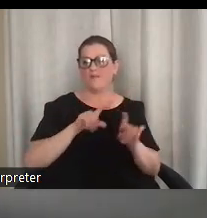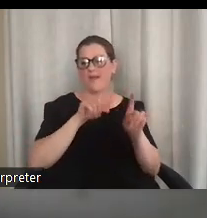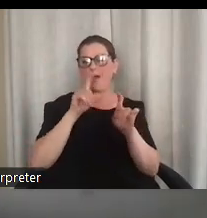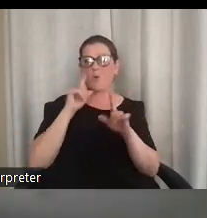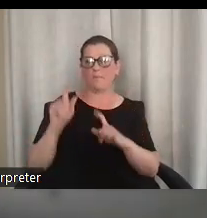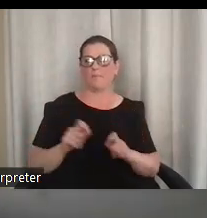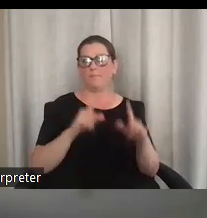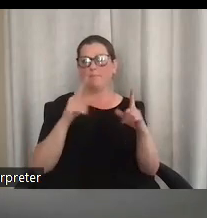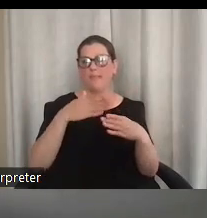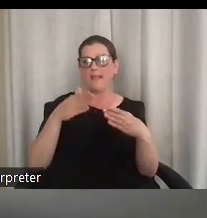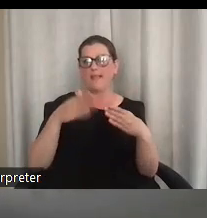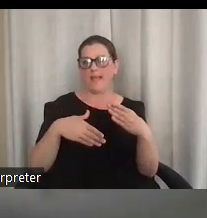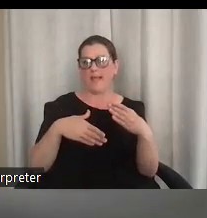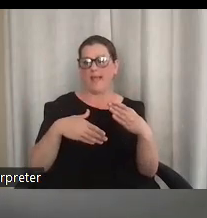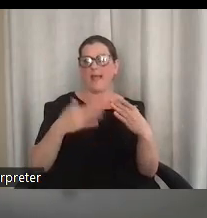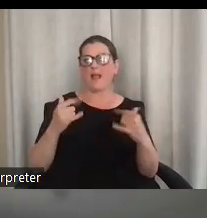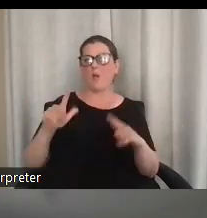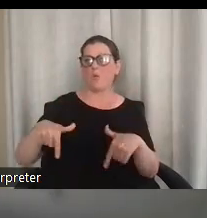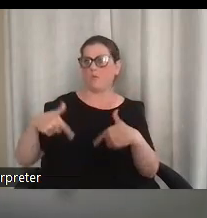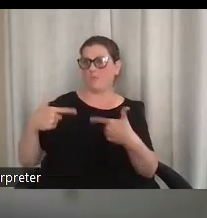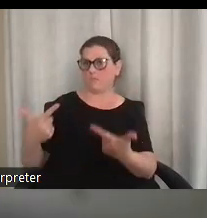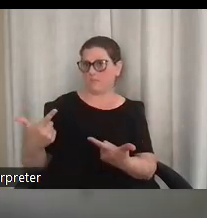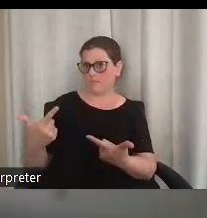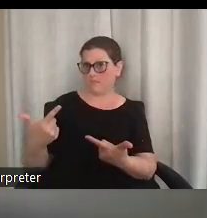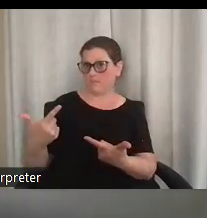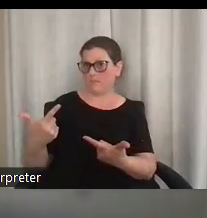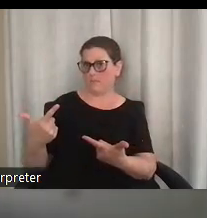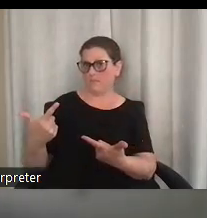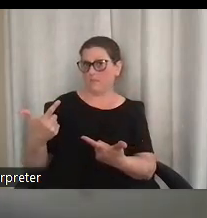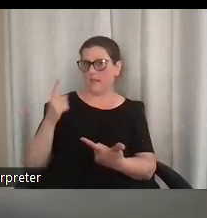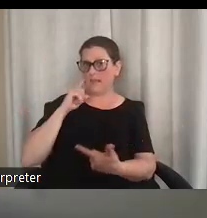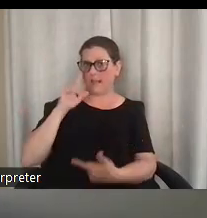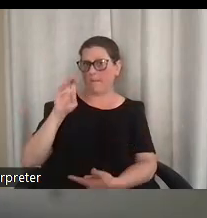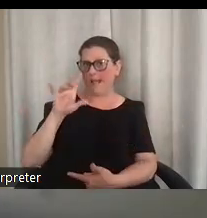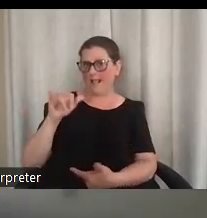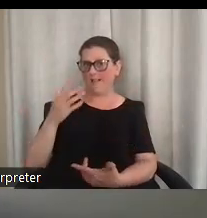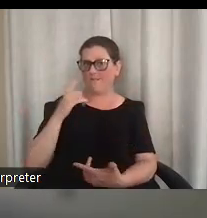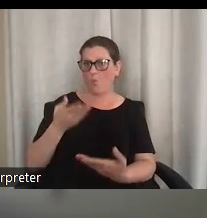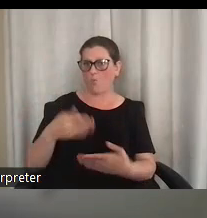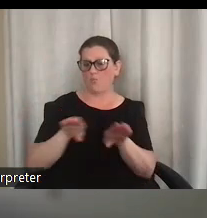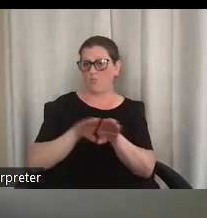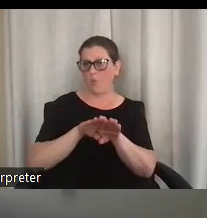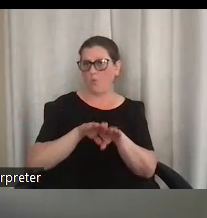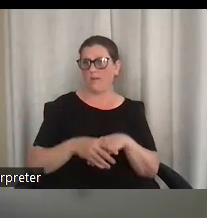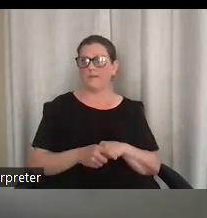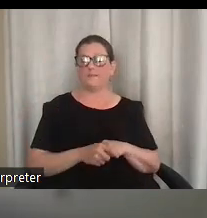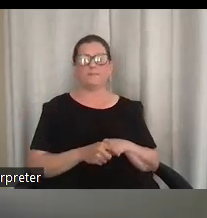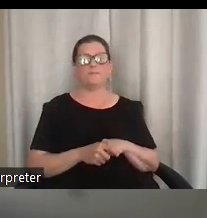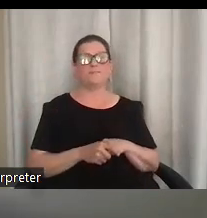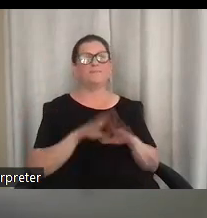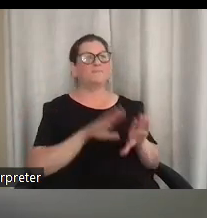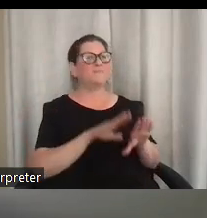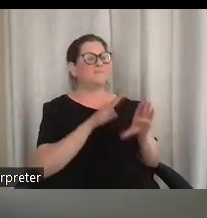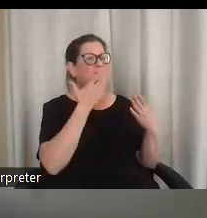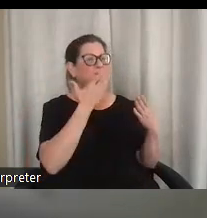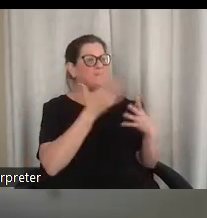up at the end. I will turn it over, I believe, to Bailey to close us out. Wonderful. Thank